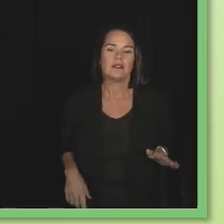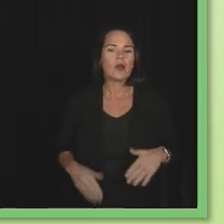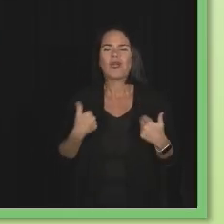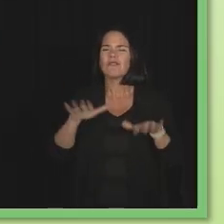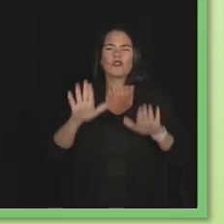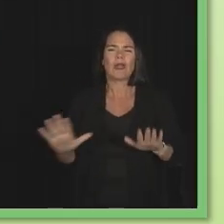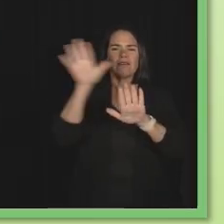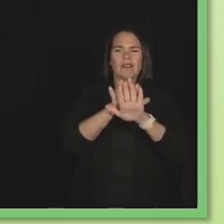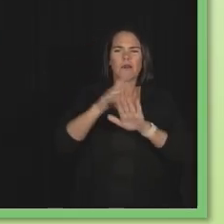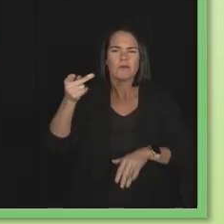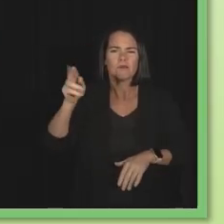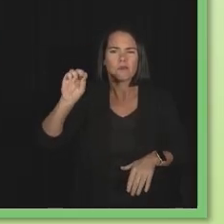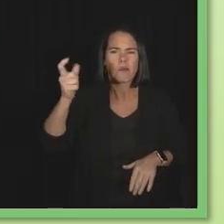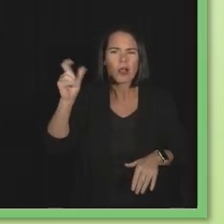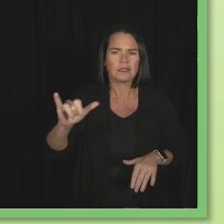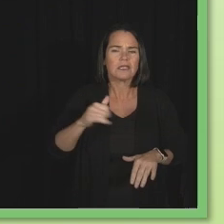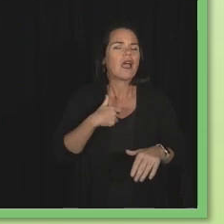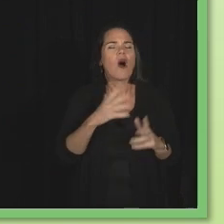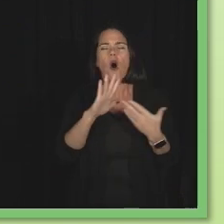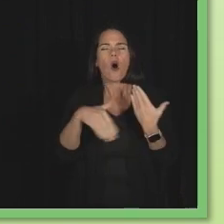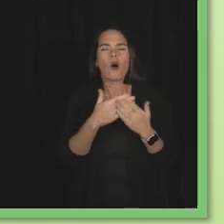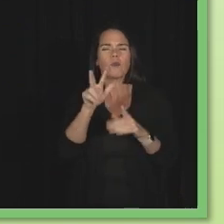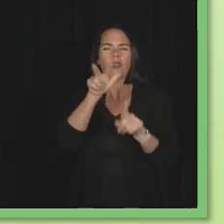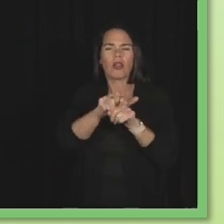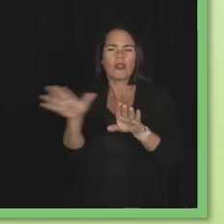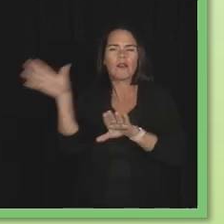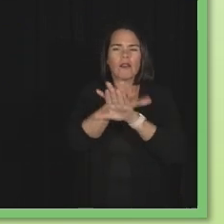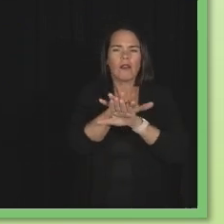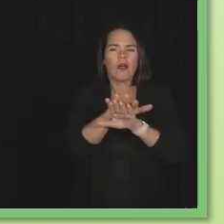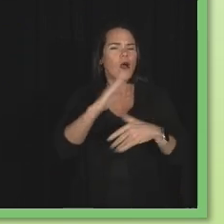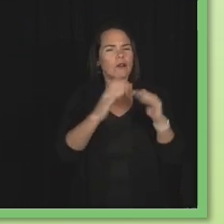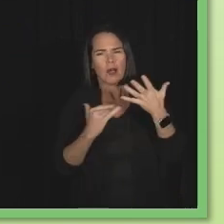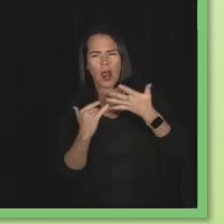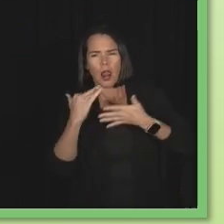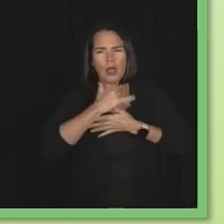out there. And all of them implement perfectly all the way to the layer 7.